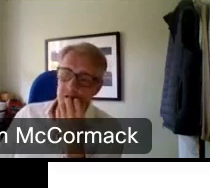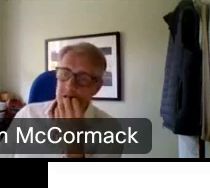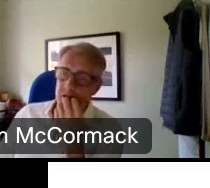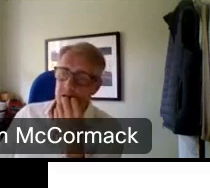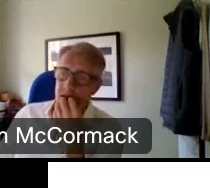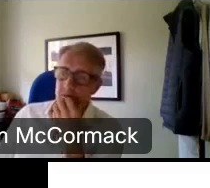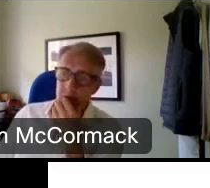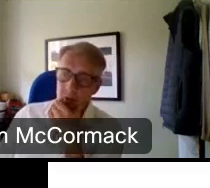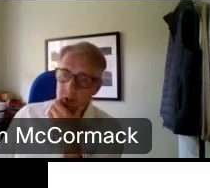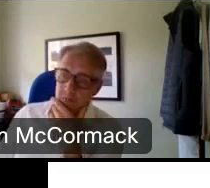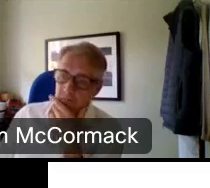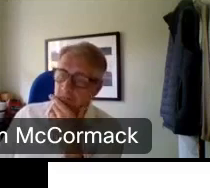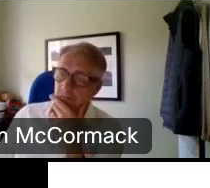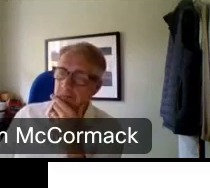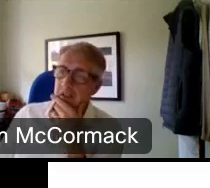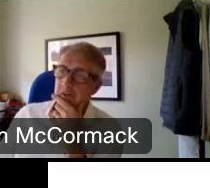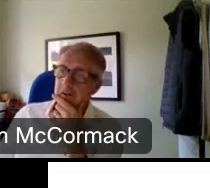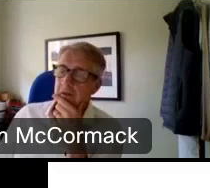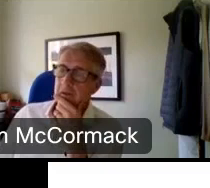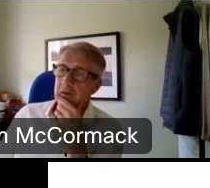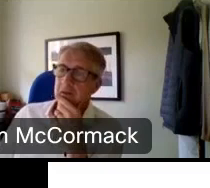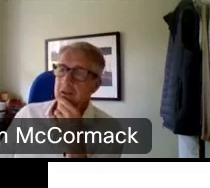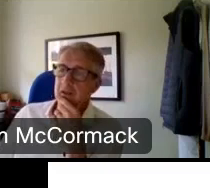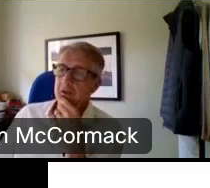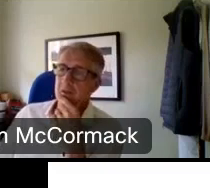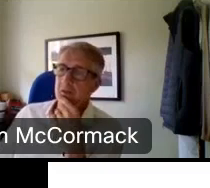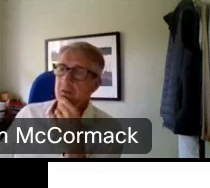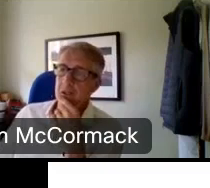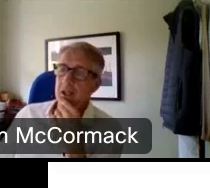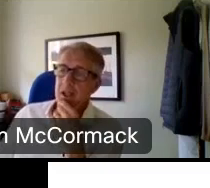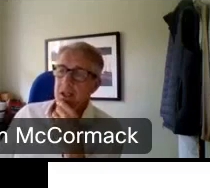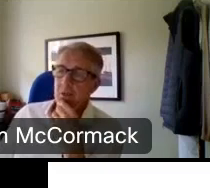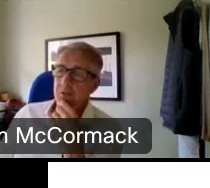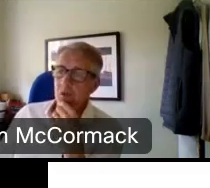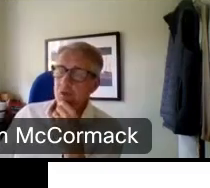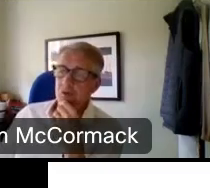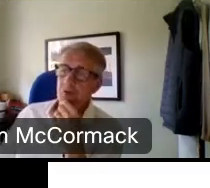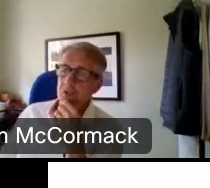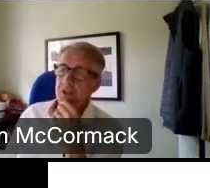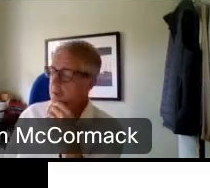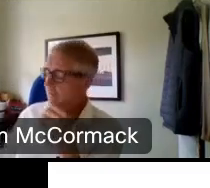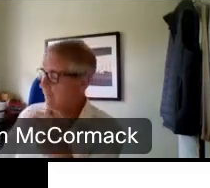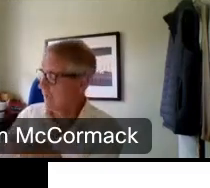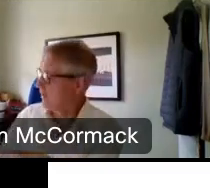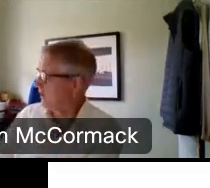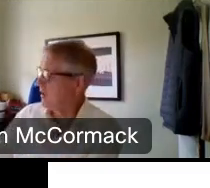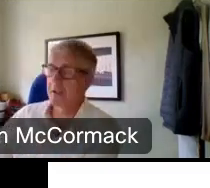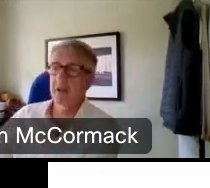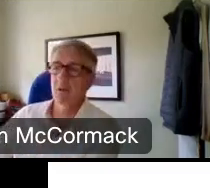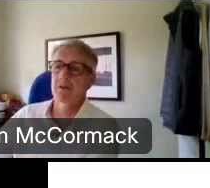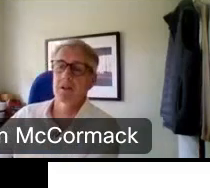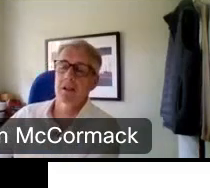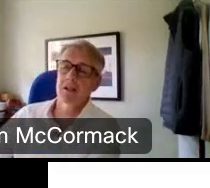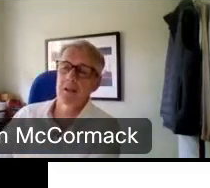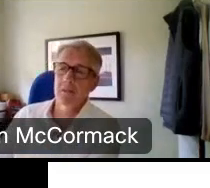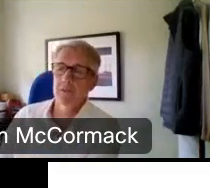a consensus that broke out really within the Oireachtas that it was brought to the final stage that